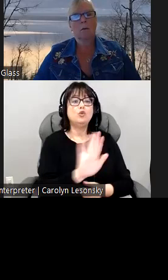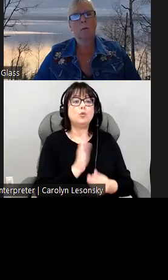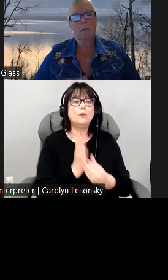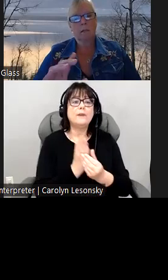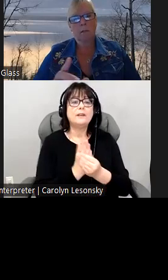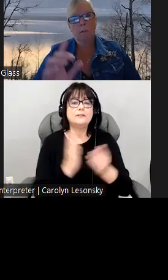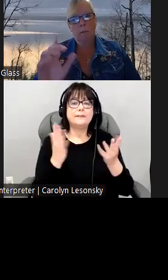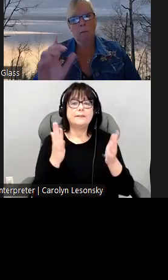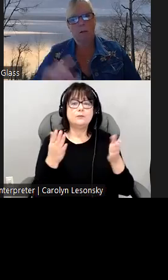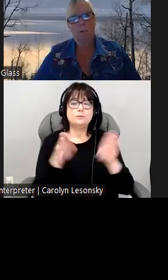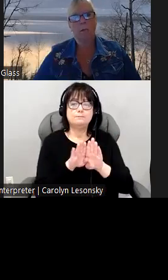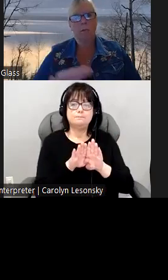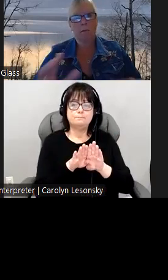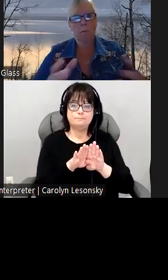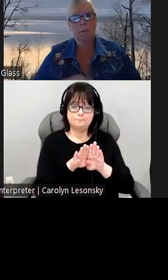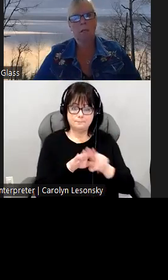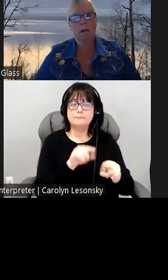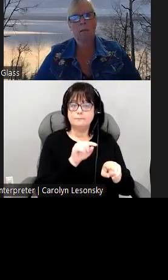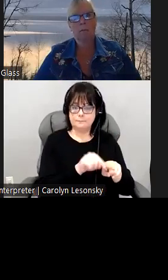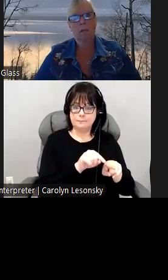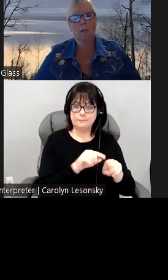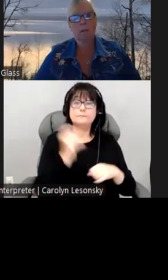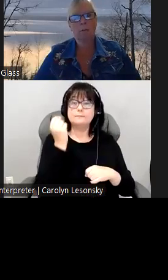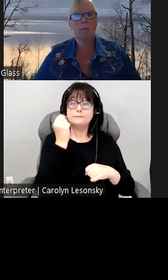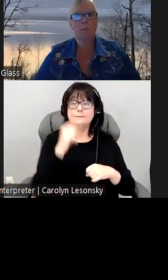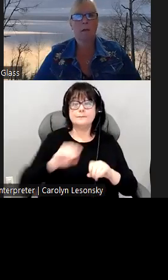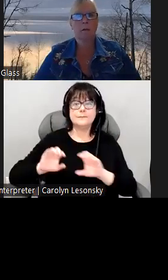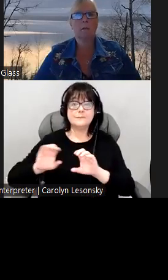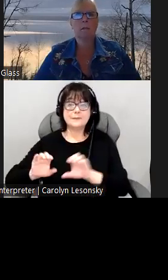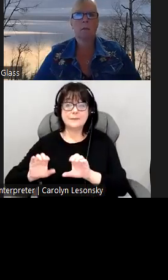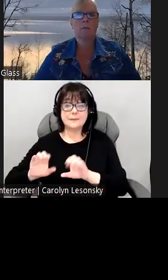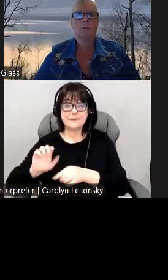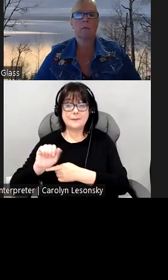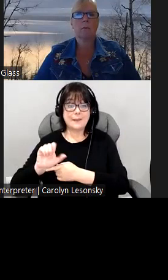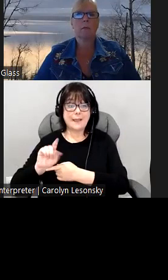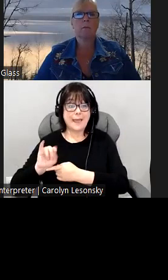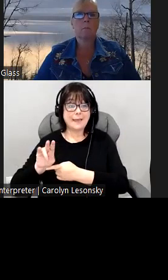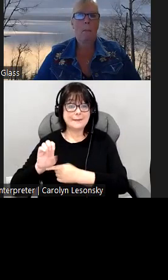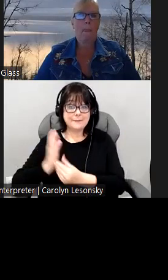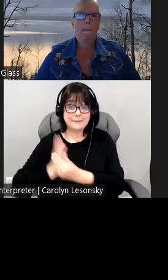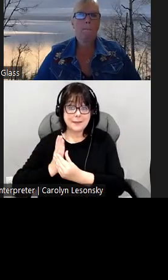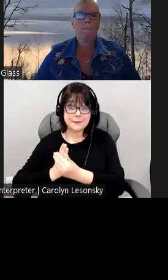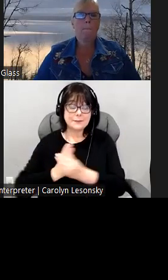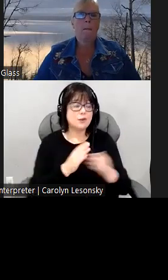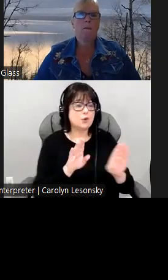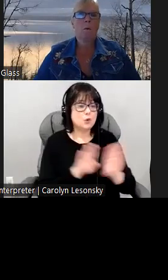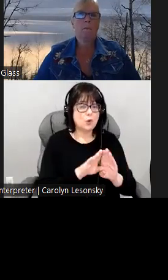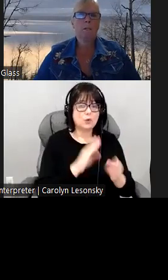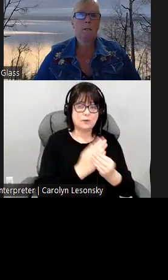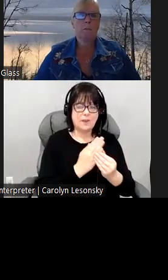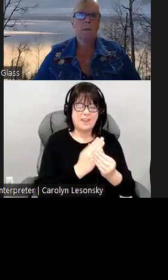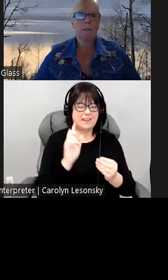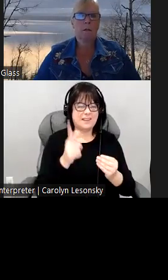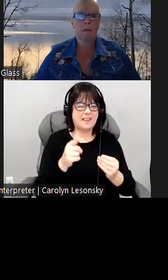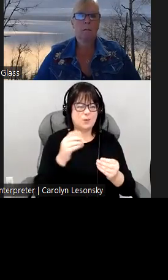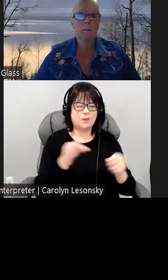So we'll talk a little bit more later about the difference between the active and closed files in some of our reports. The one measure